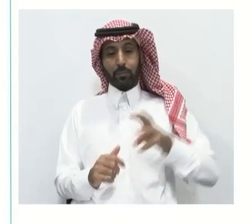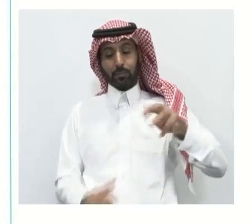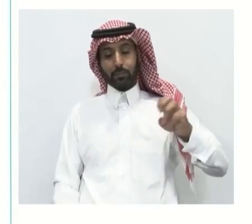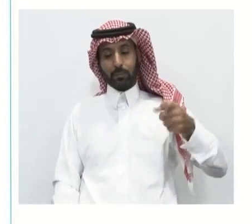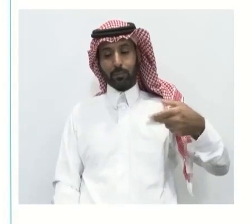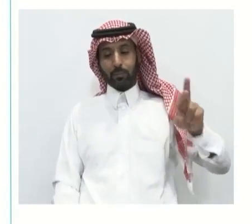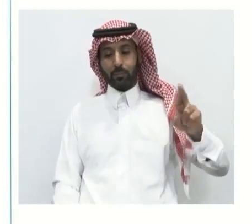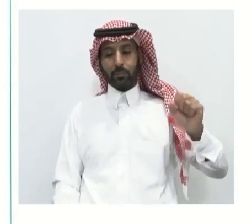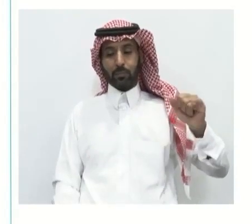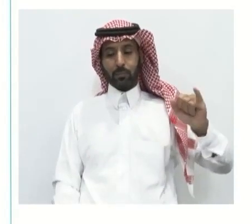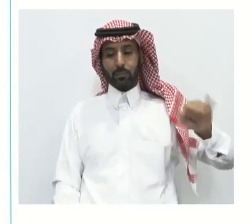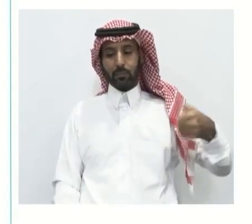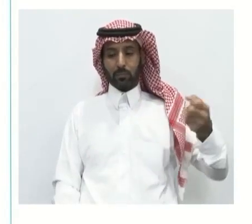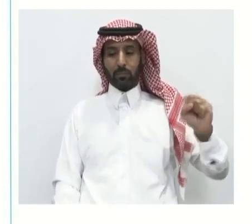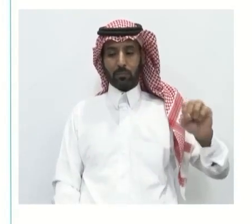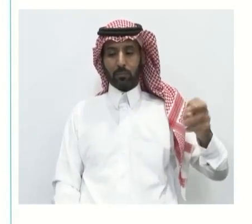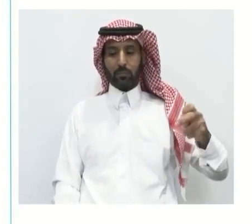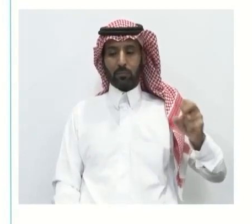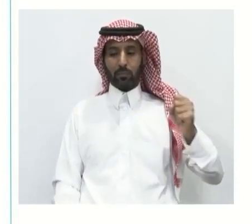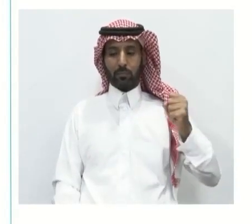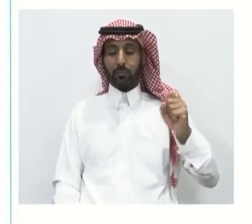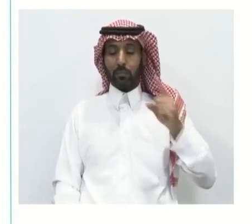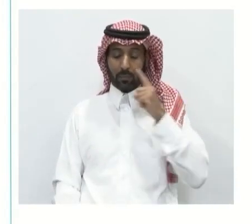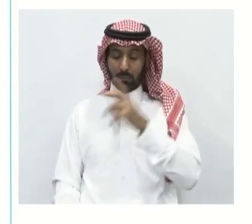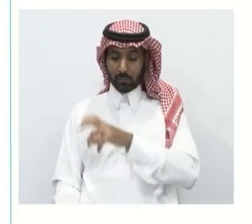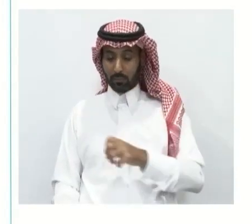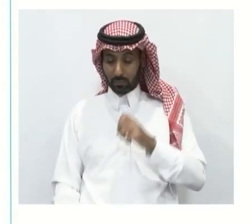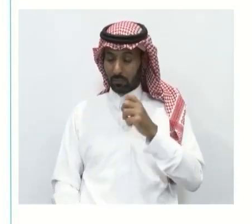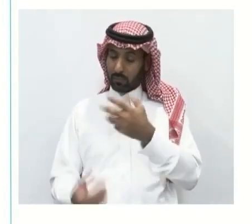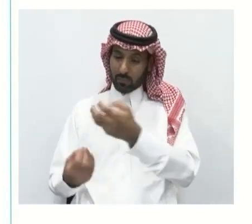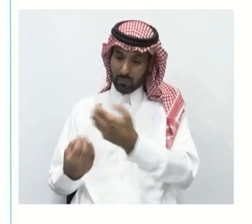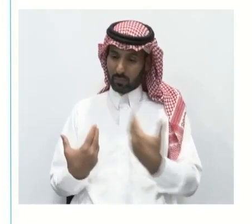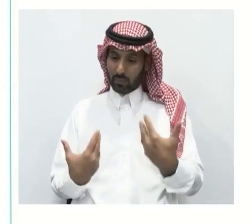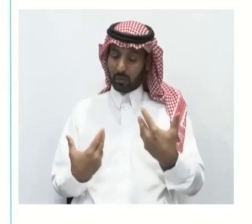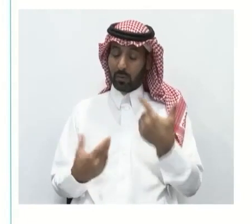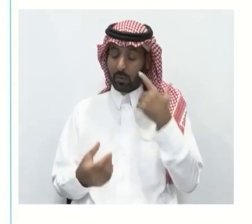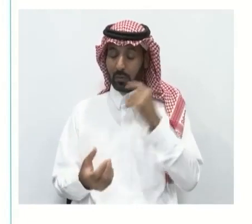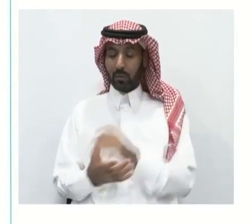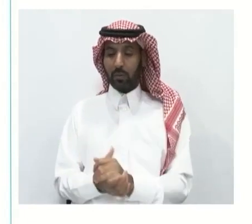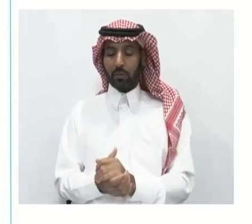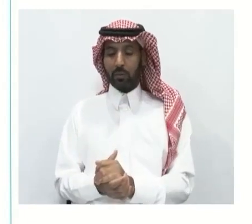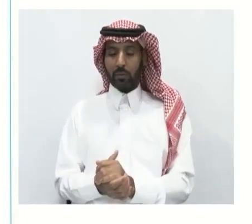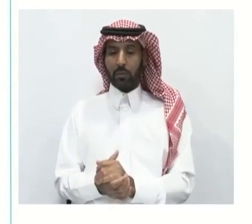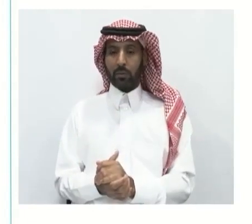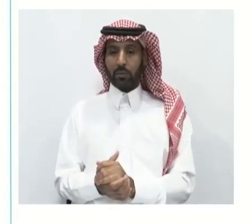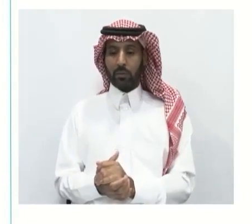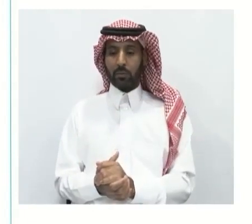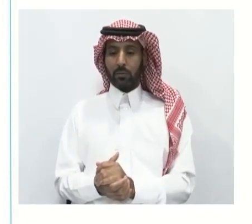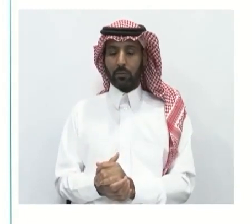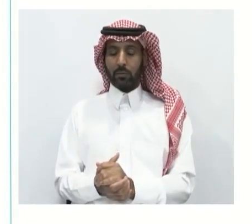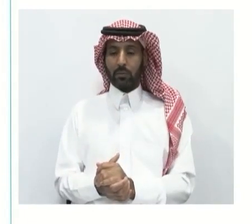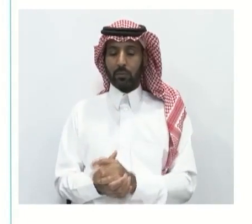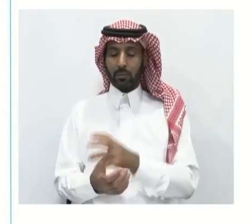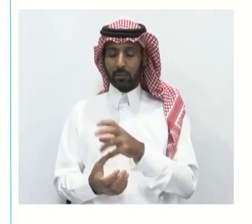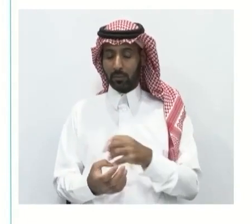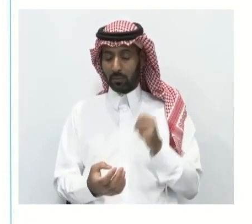the jewelry himself and pretended that there had been a burglary so he could collect